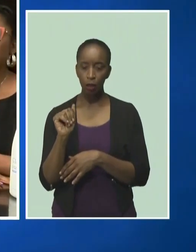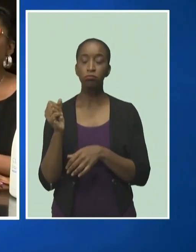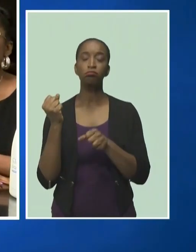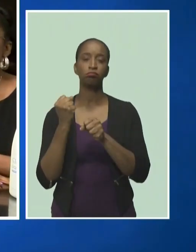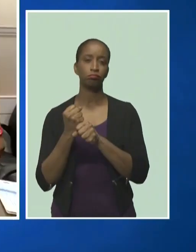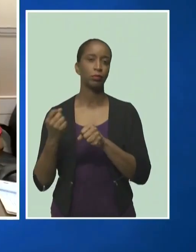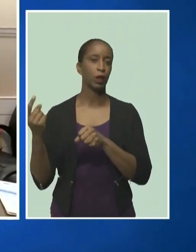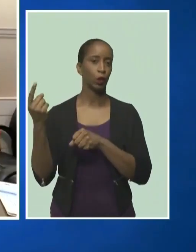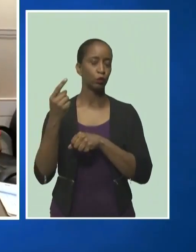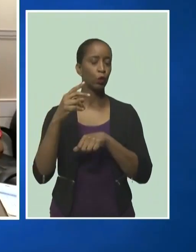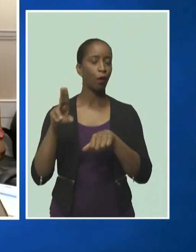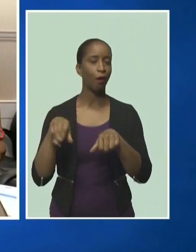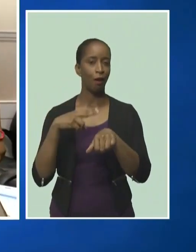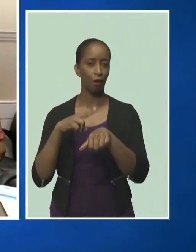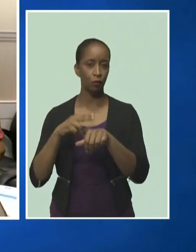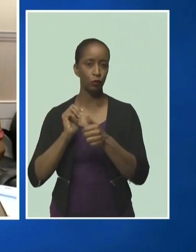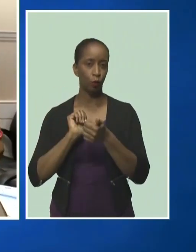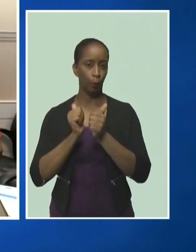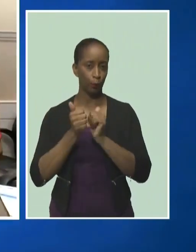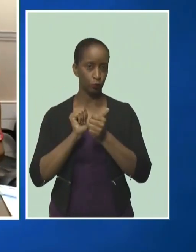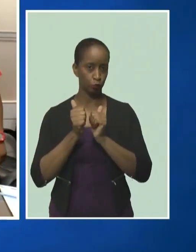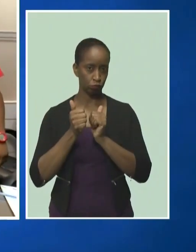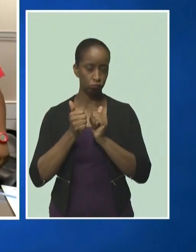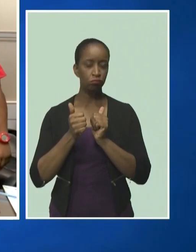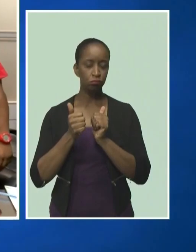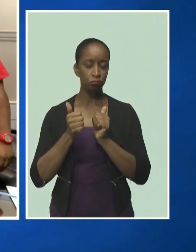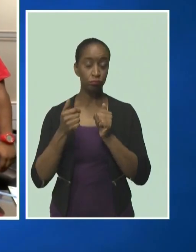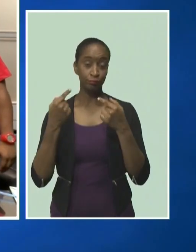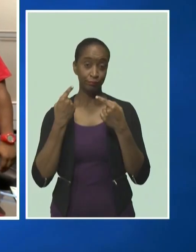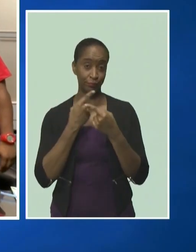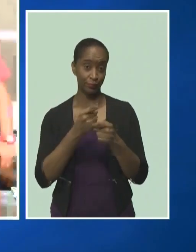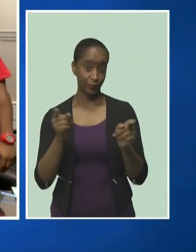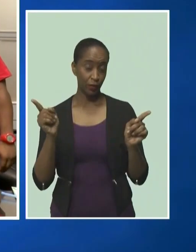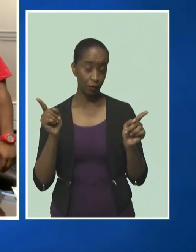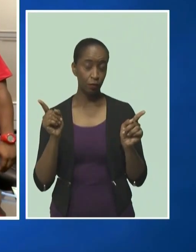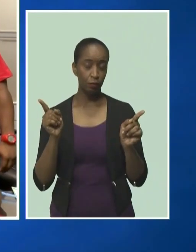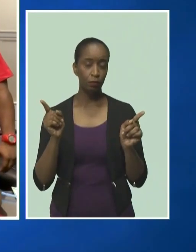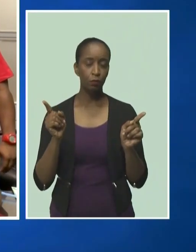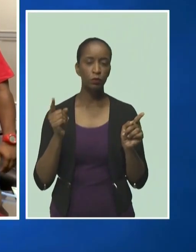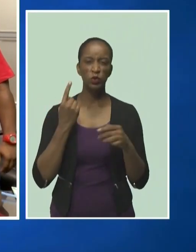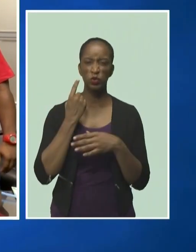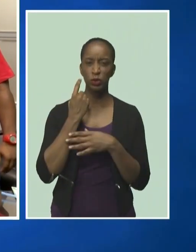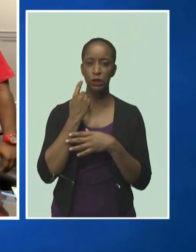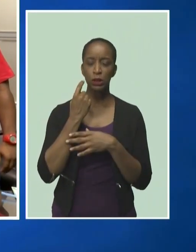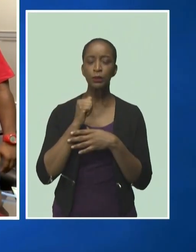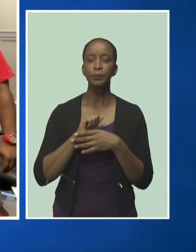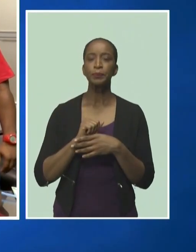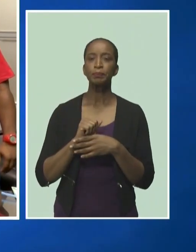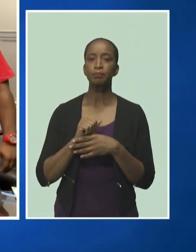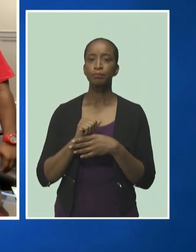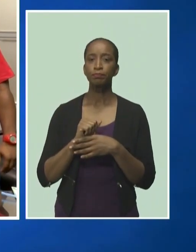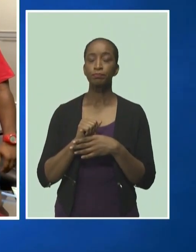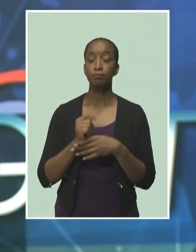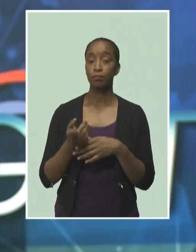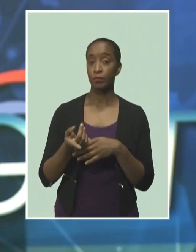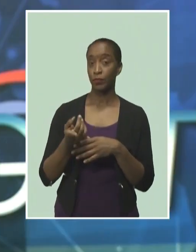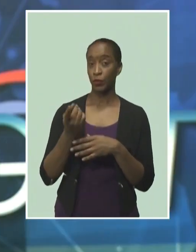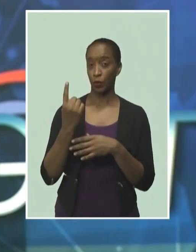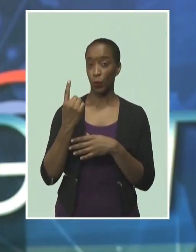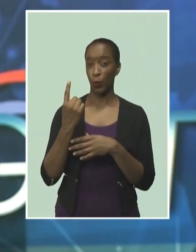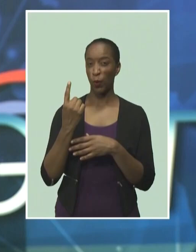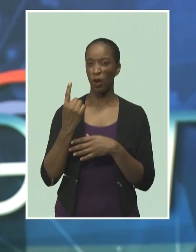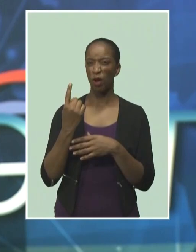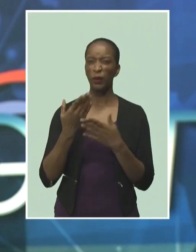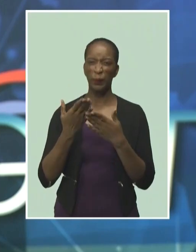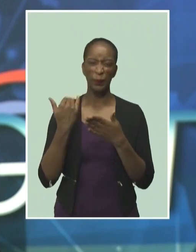plans were announced during a press conference at the Division of Culture. Government's Special Envoy, Trevor Prescott, who was one of the first organizers